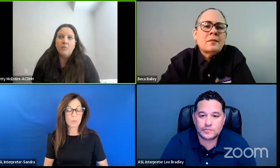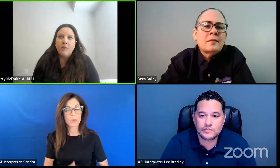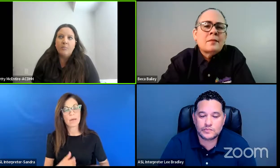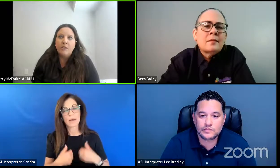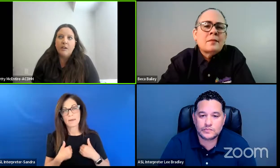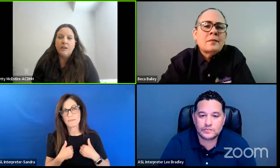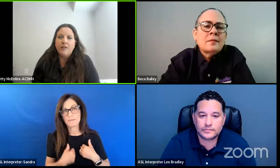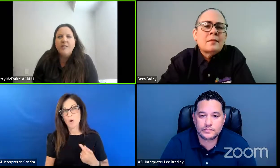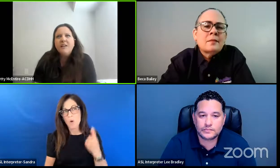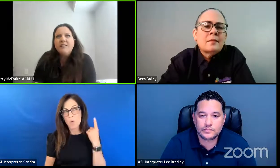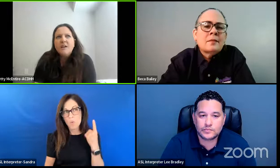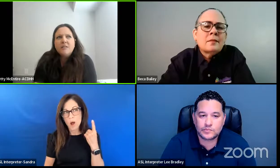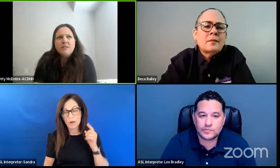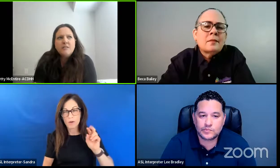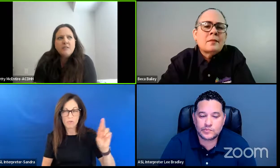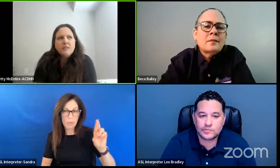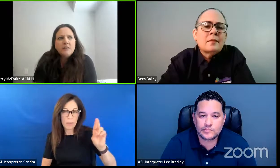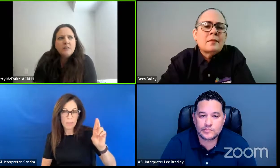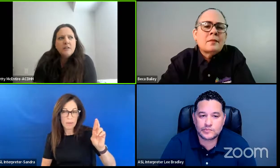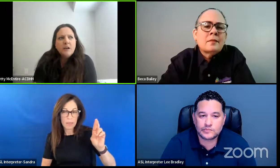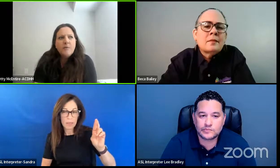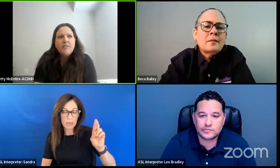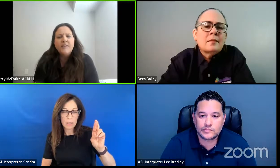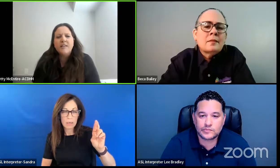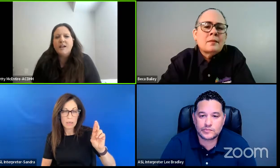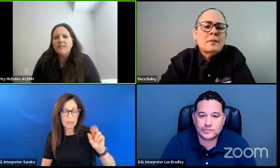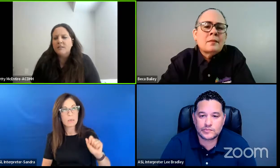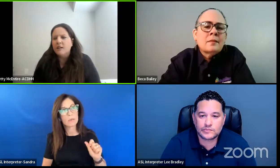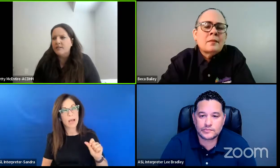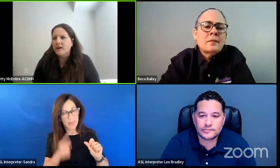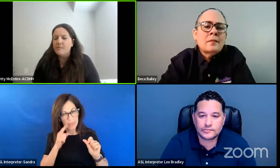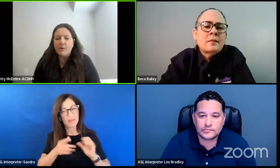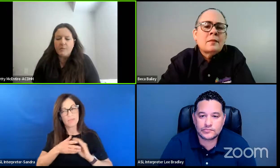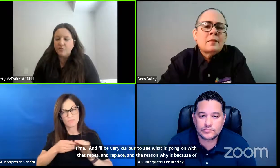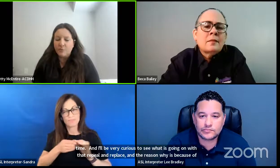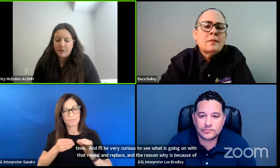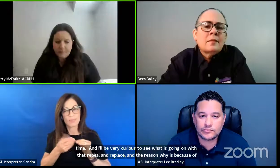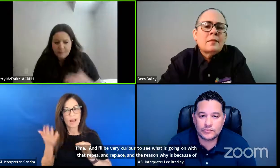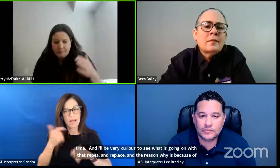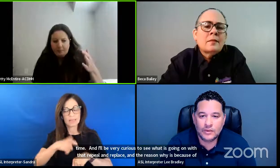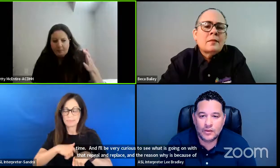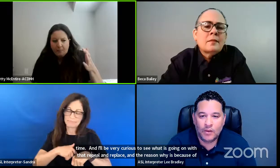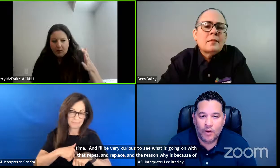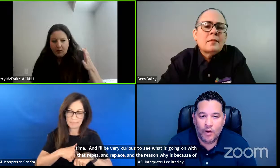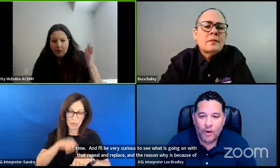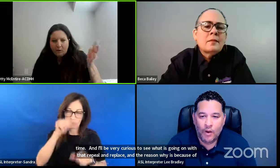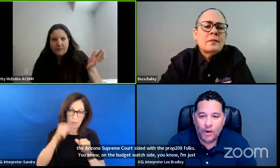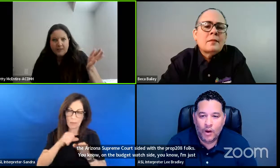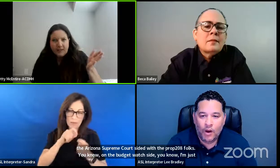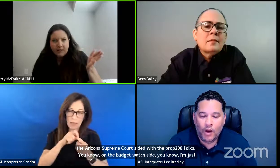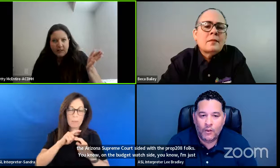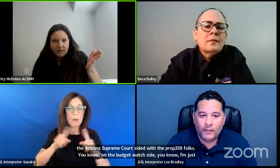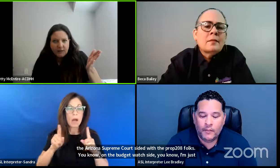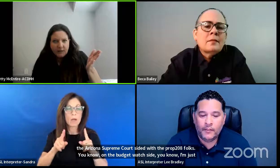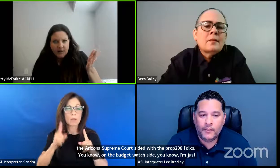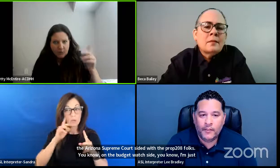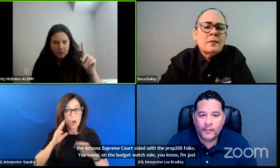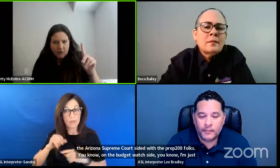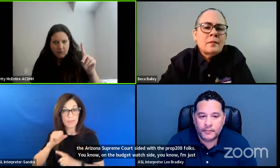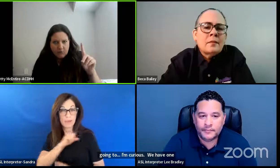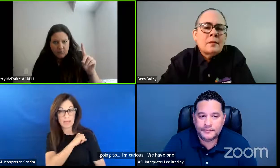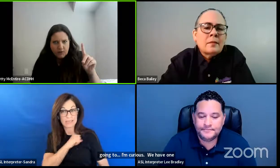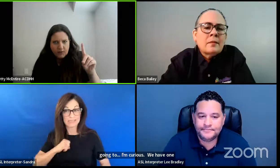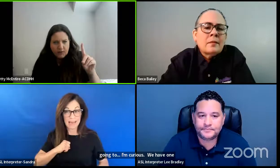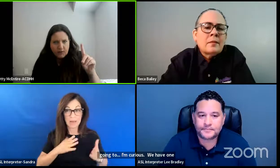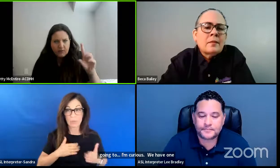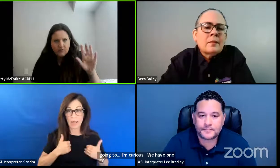one Republican. I think I talked about this last time. I'm not sure, but over in the Senate, we have